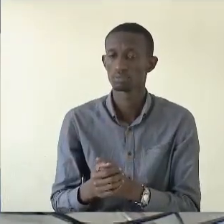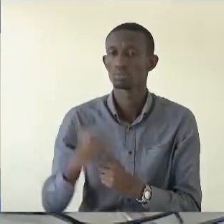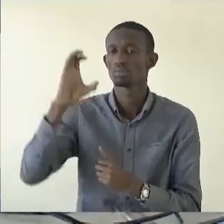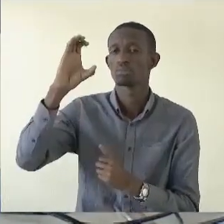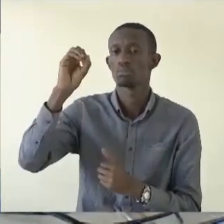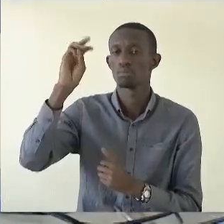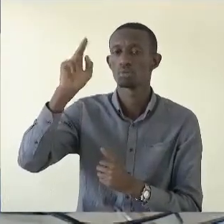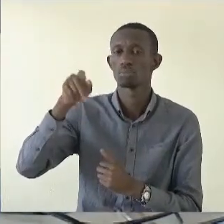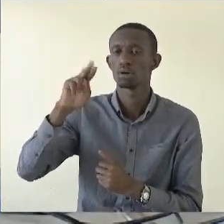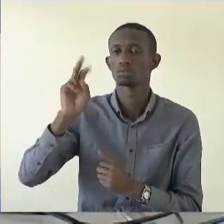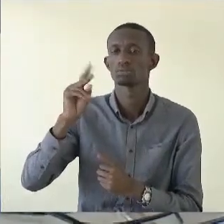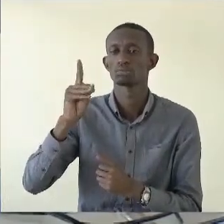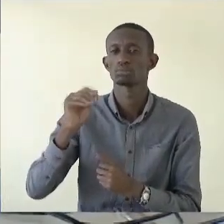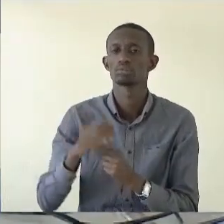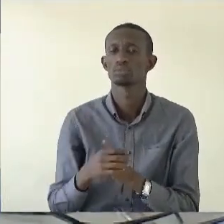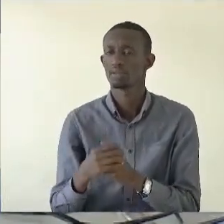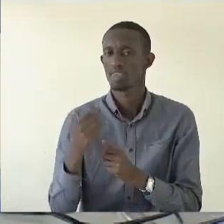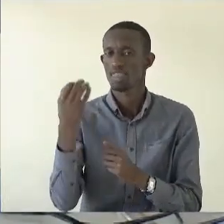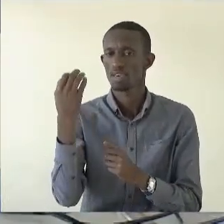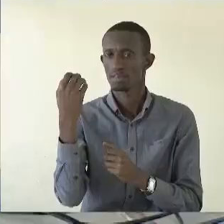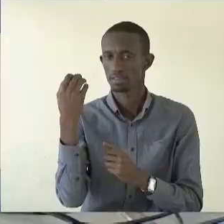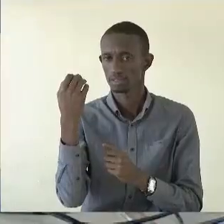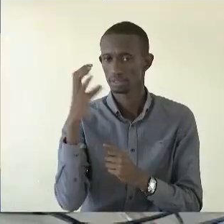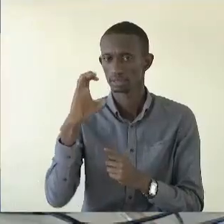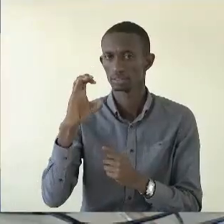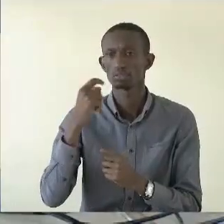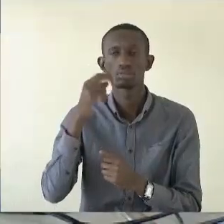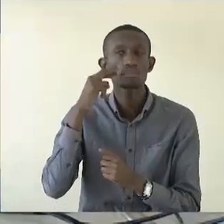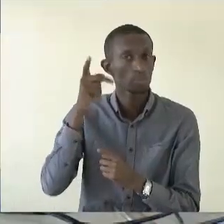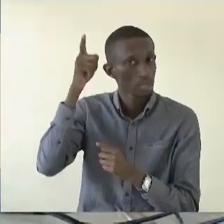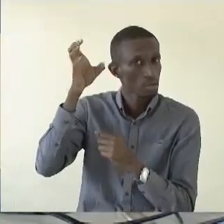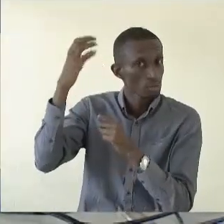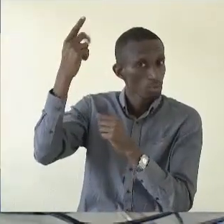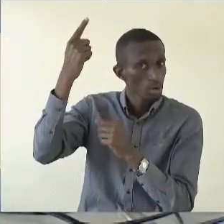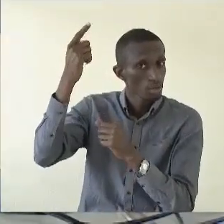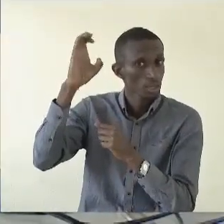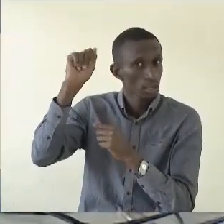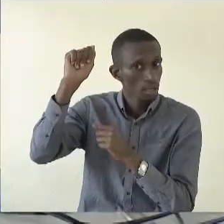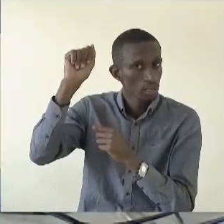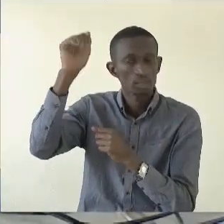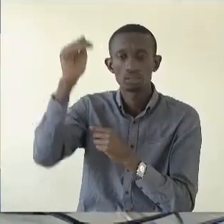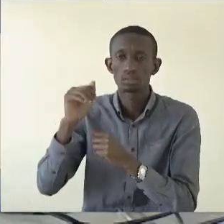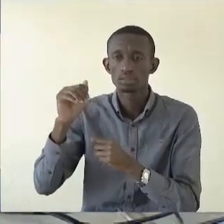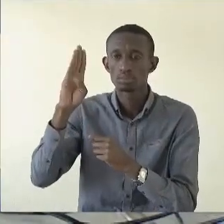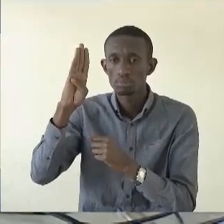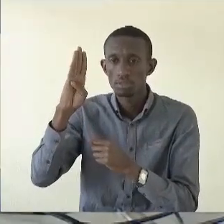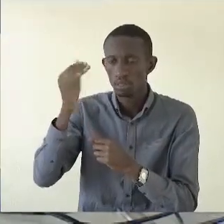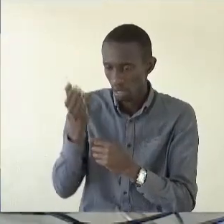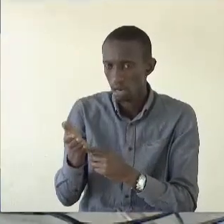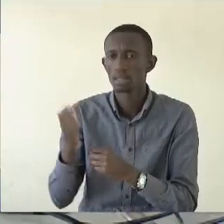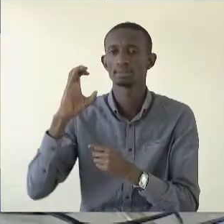C, so remember compound A is this is compound B, and then now we are going to look at the compound C.